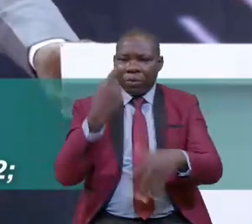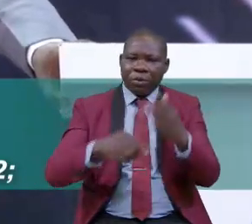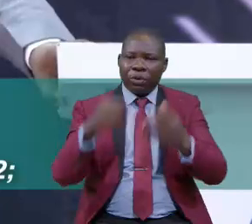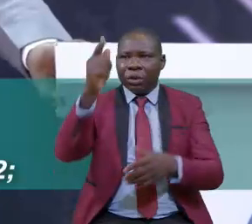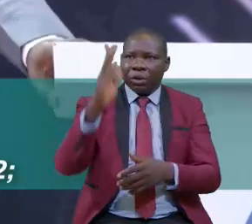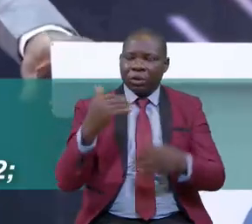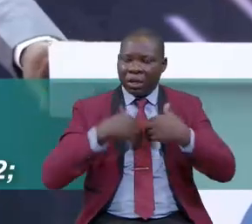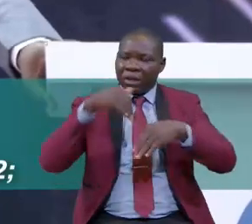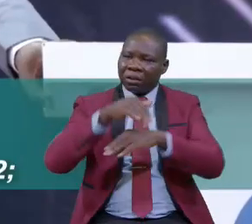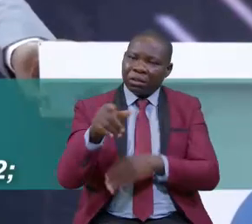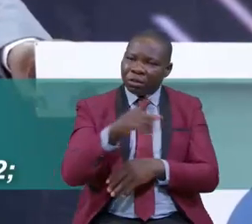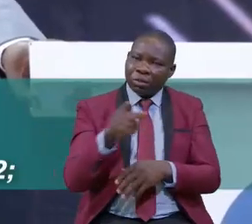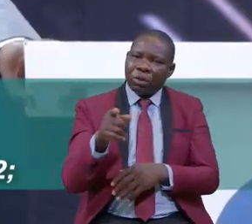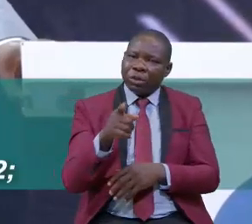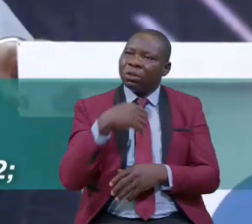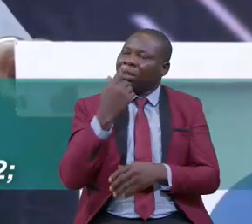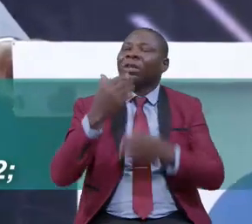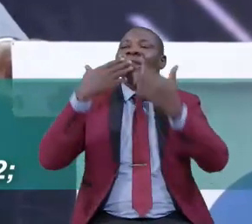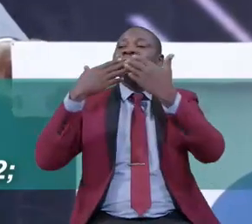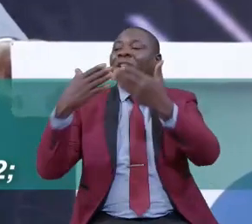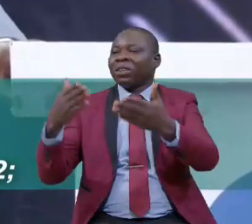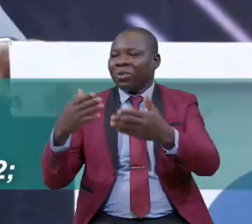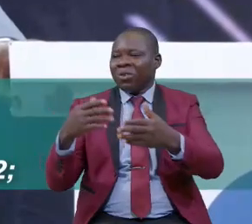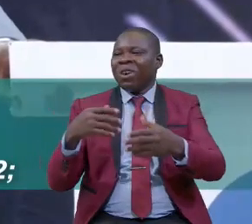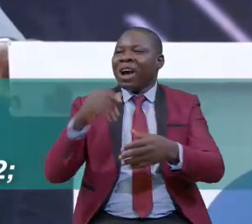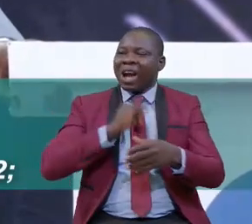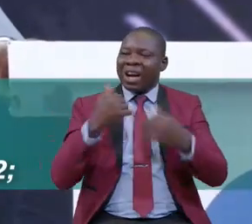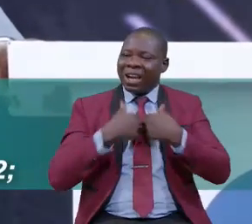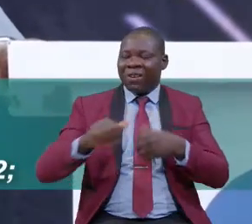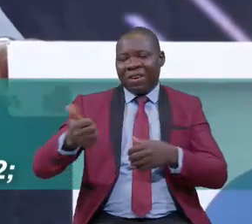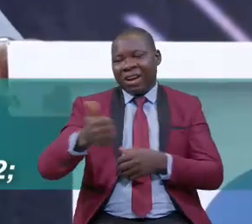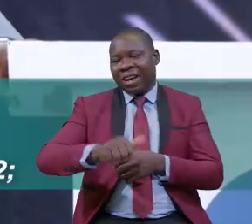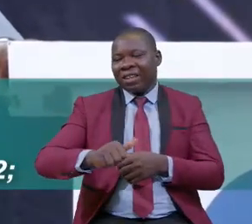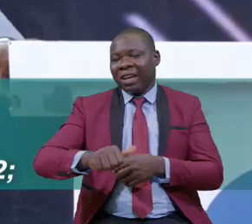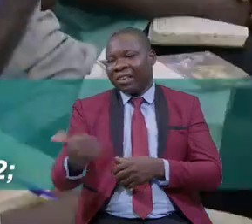greater thing here. God has called me.